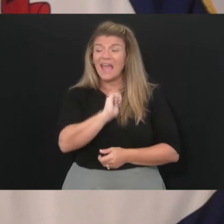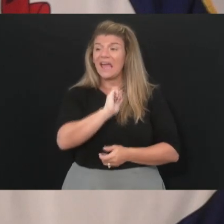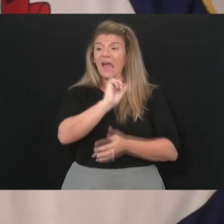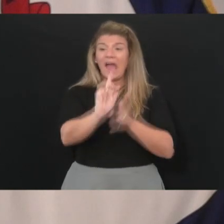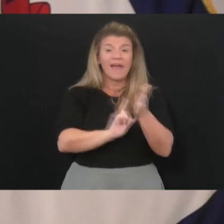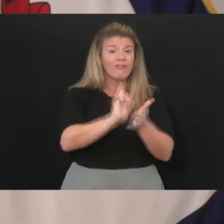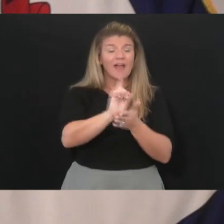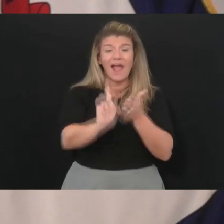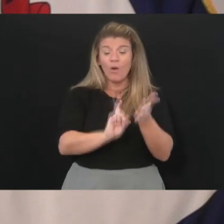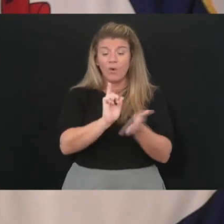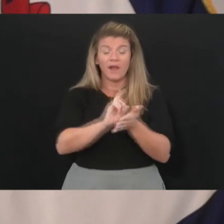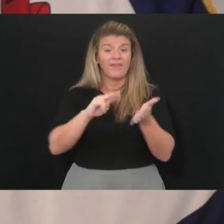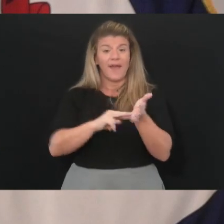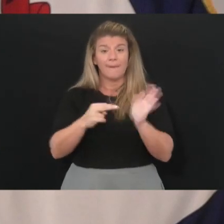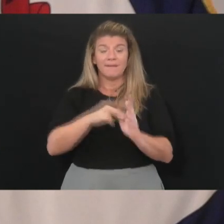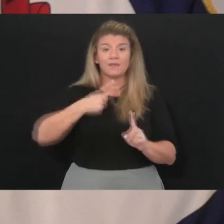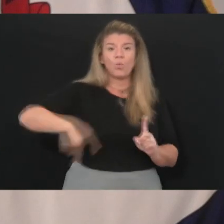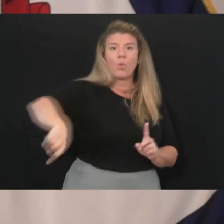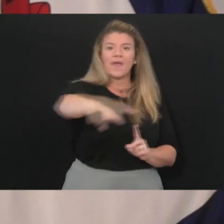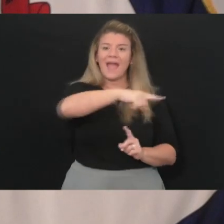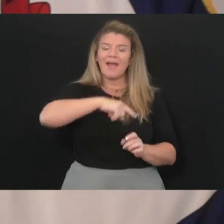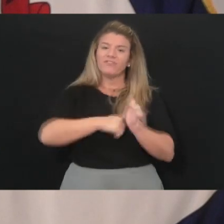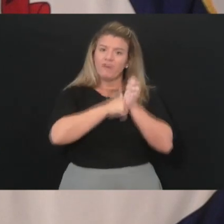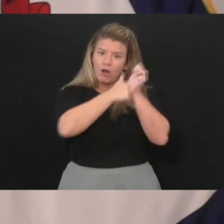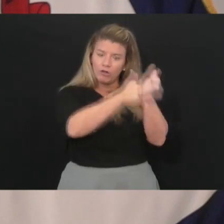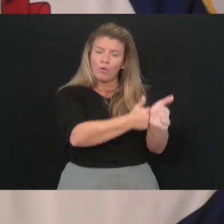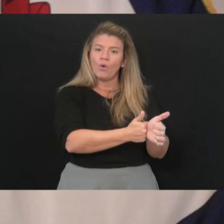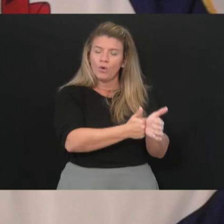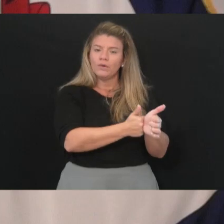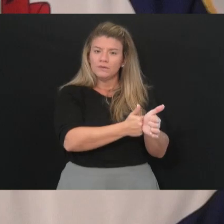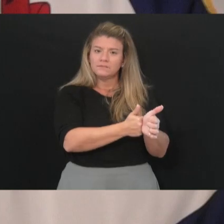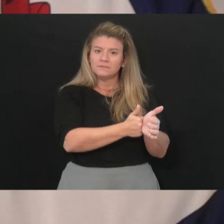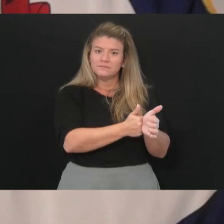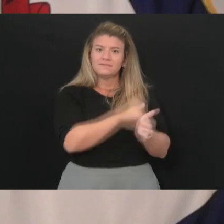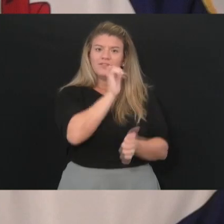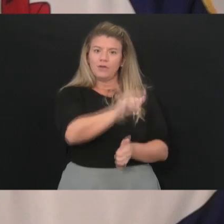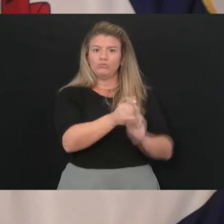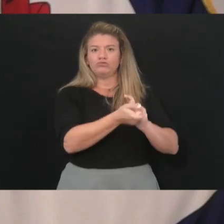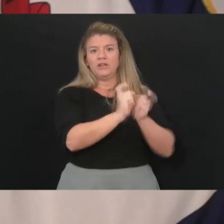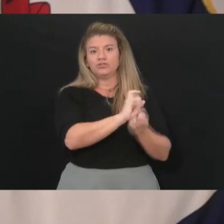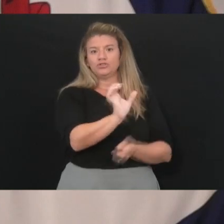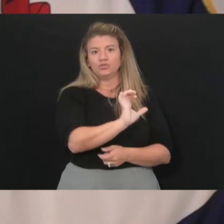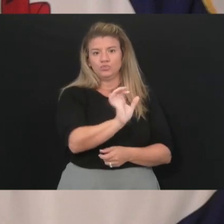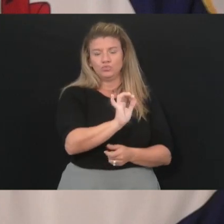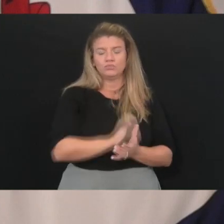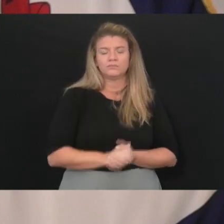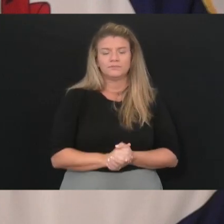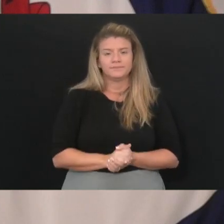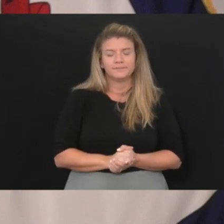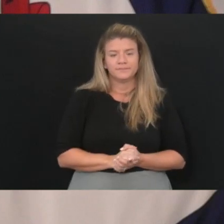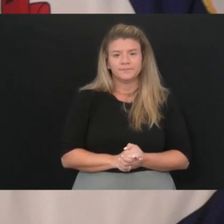position to be able to change by the hour with it. So that's what we're going to try to do.